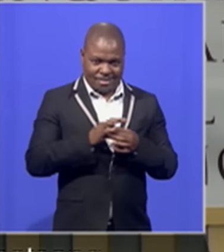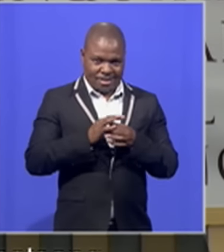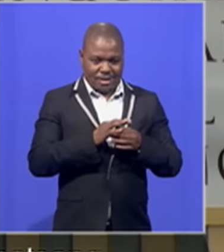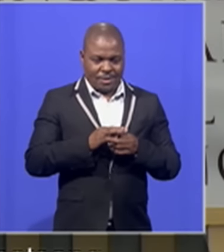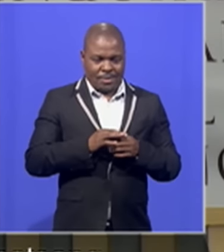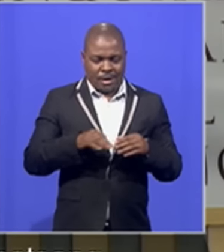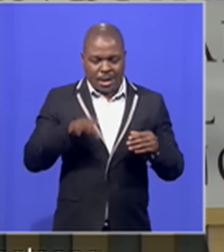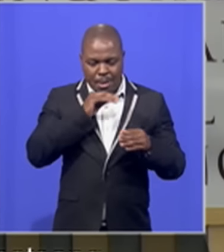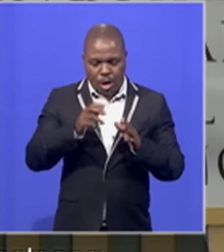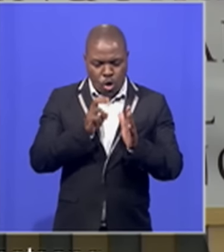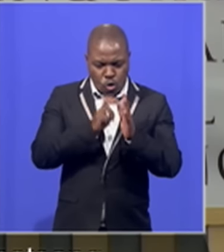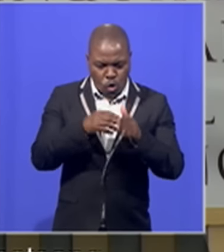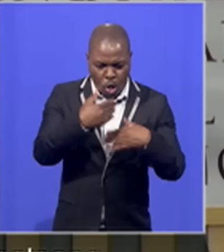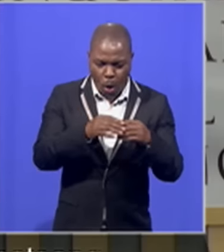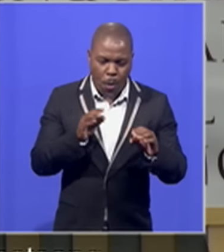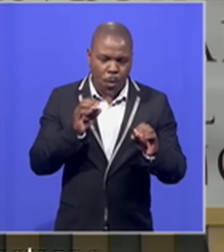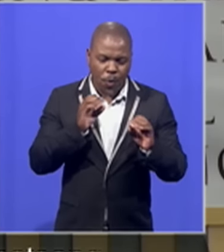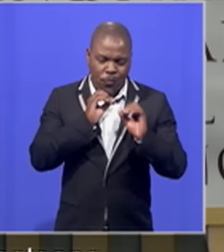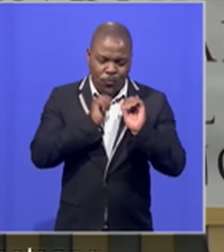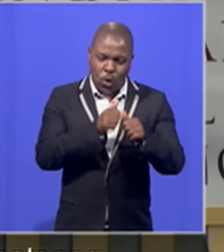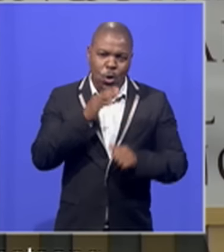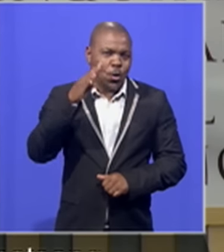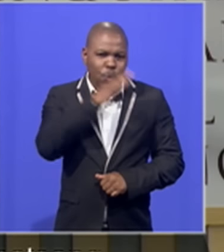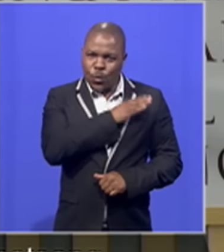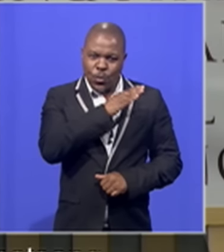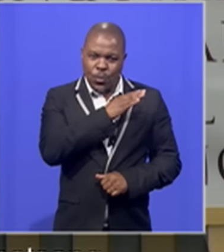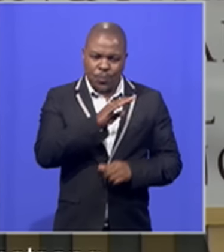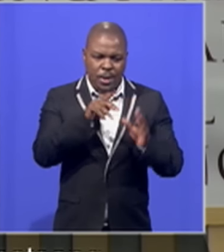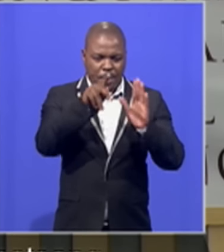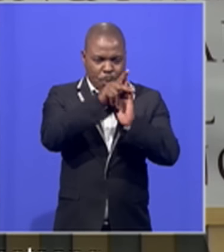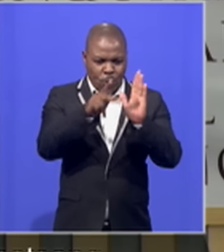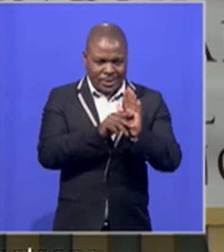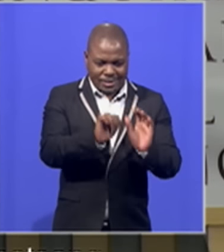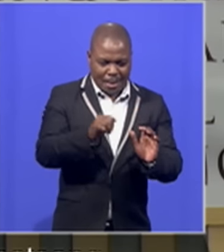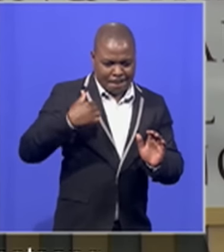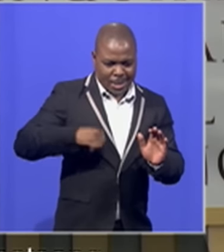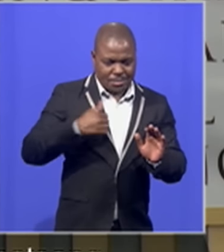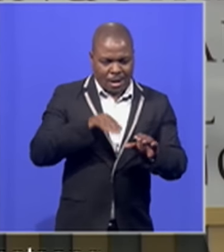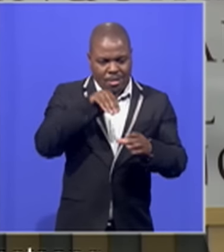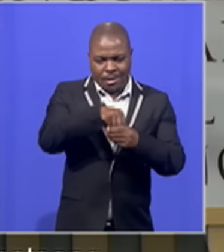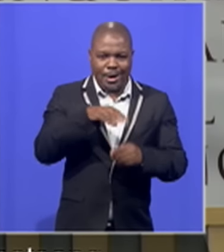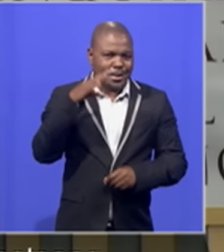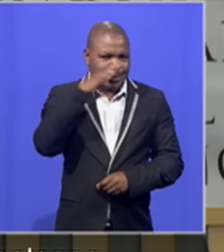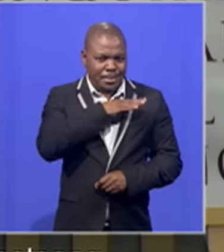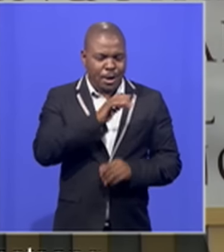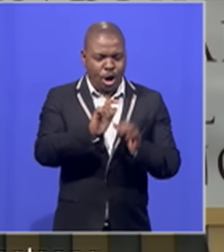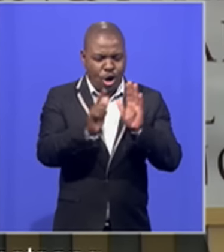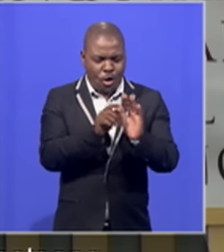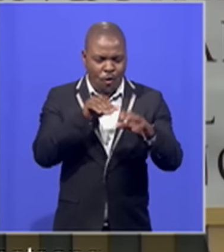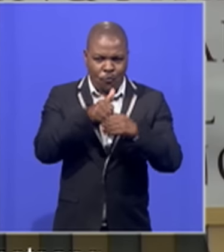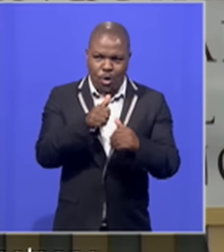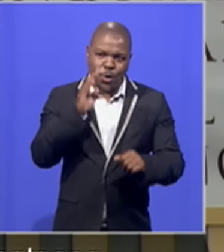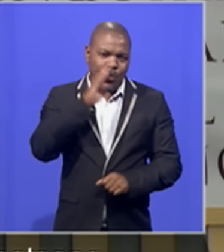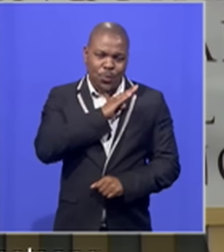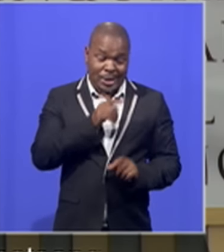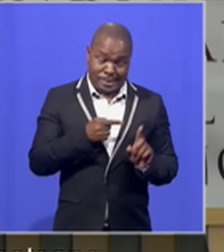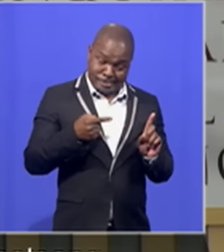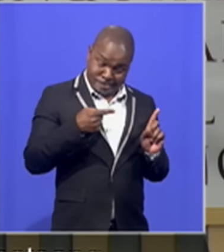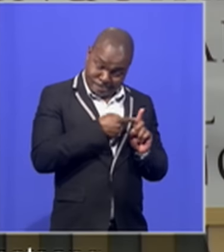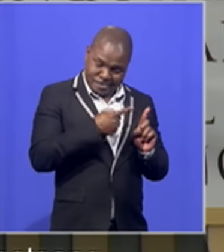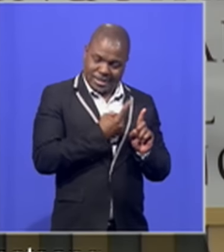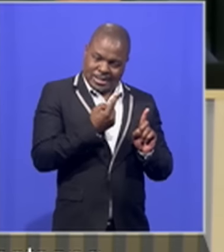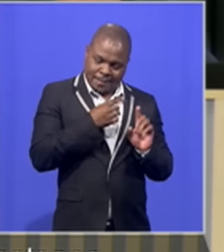outside of regulatory framework, outside of the policies of the municipality, outside of legislation. He